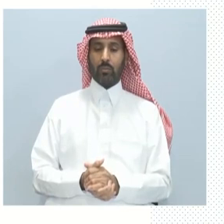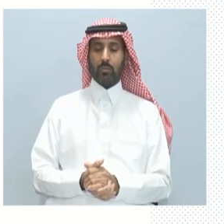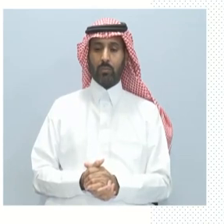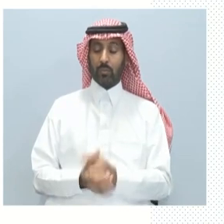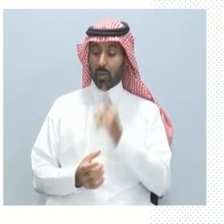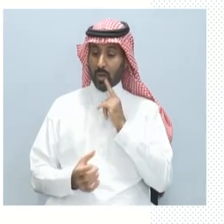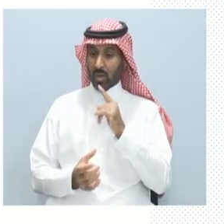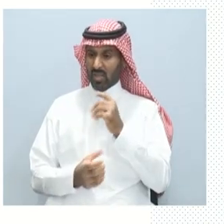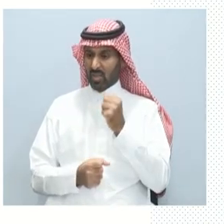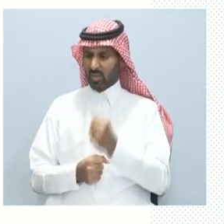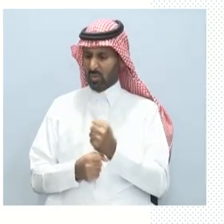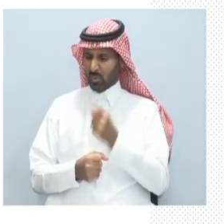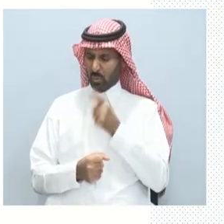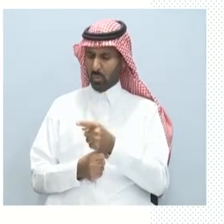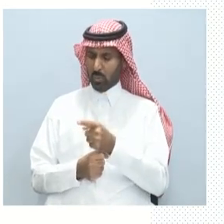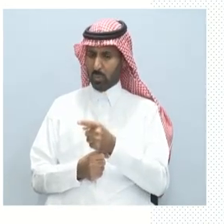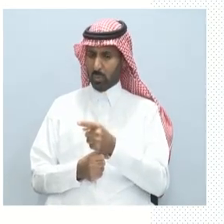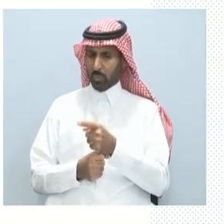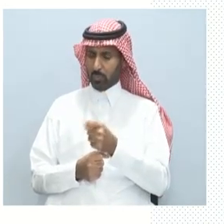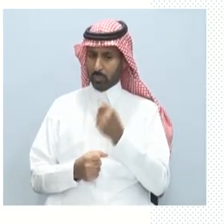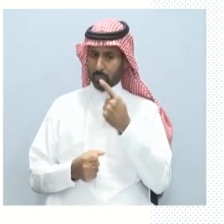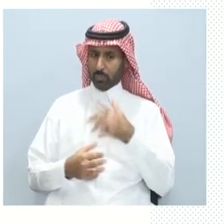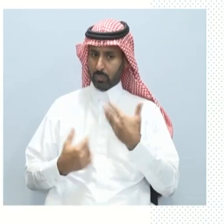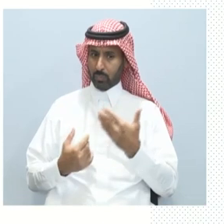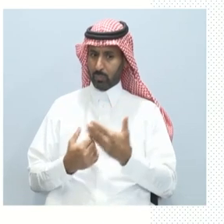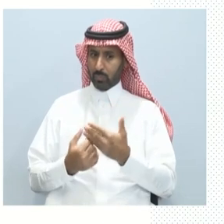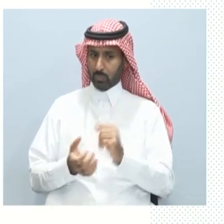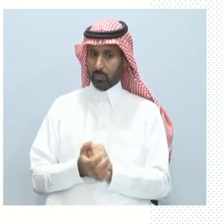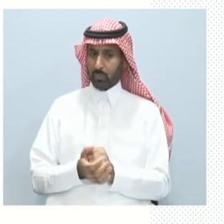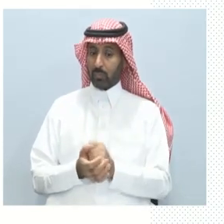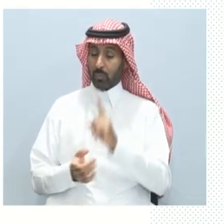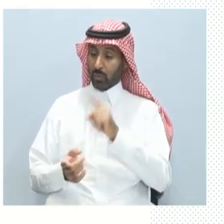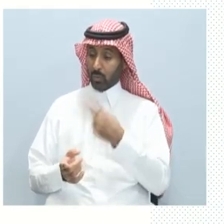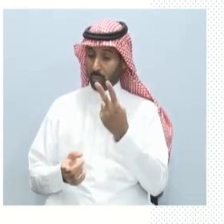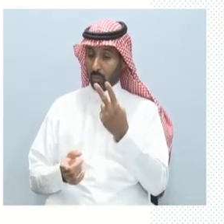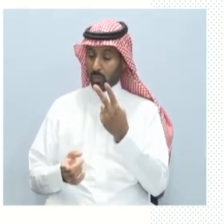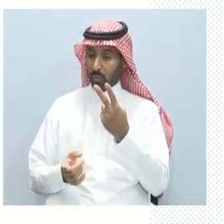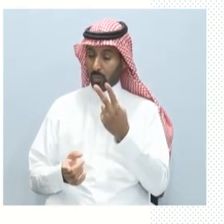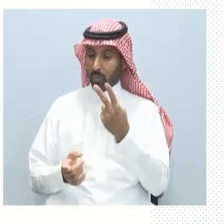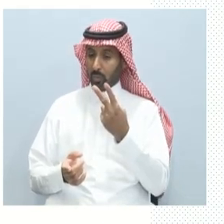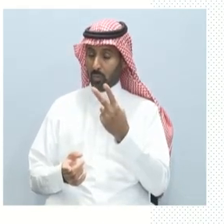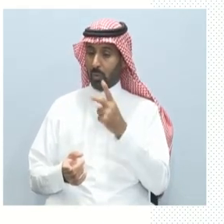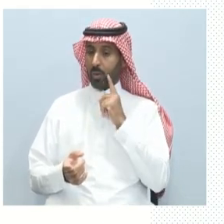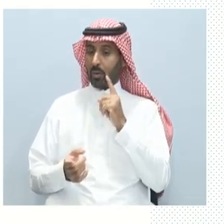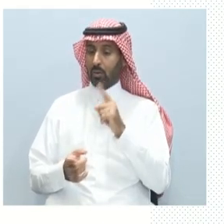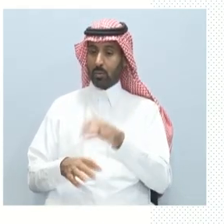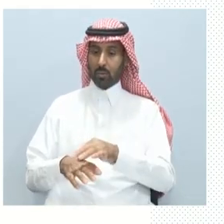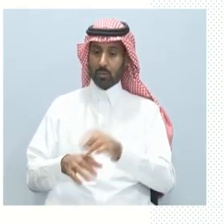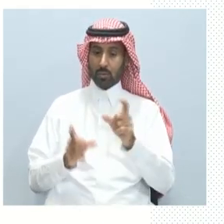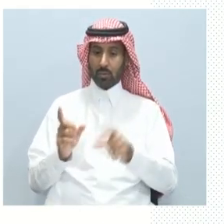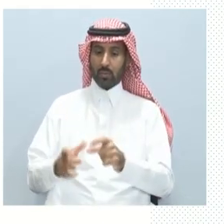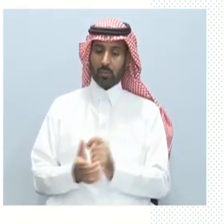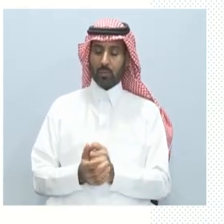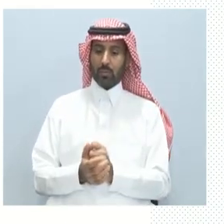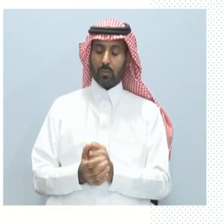This incident pretty much rounds up the amazing symbiosis between these two wonderful people. In